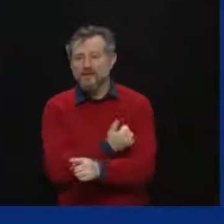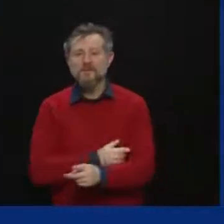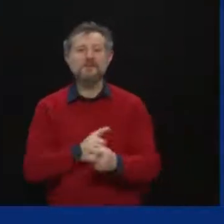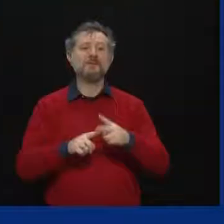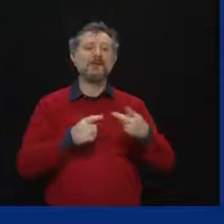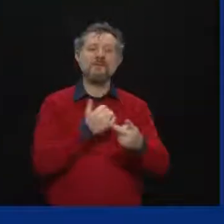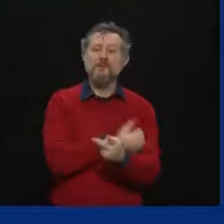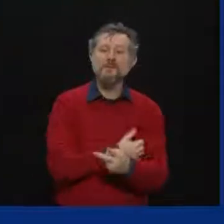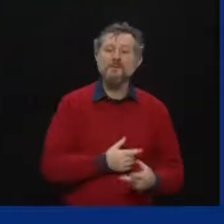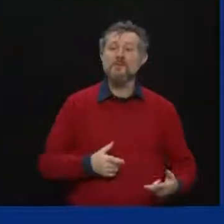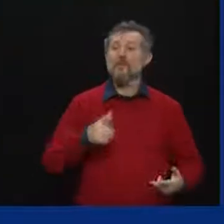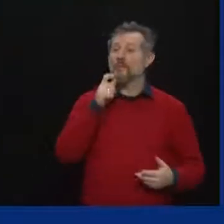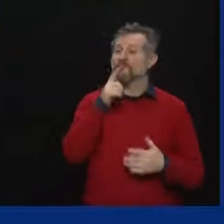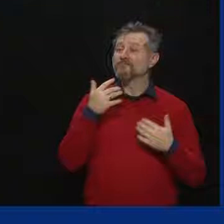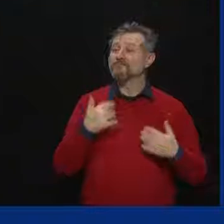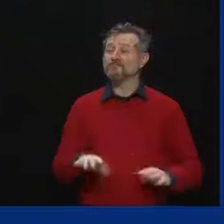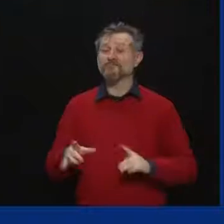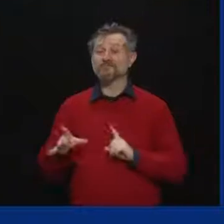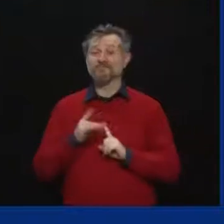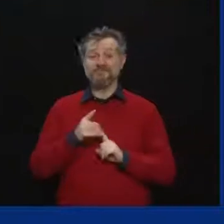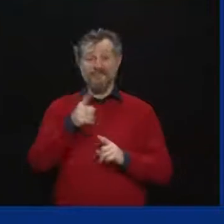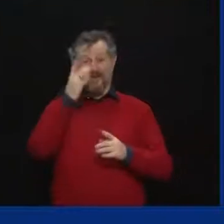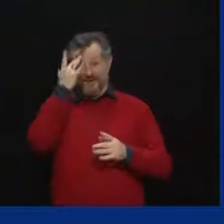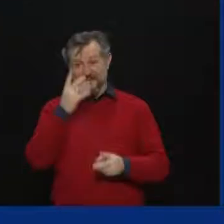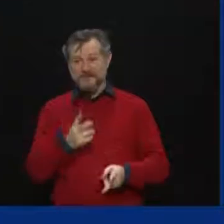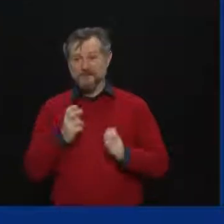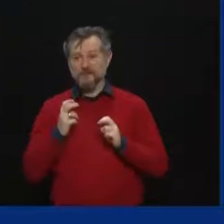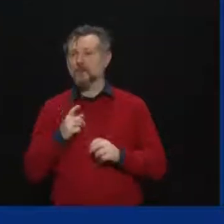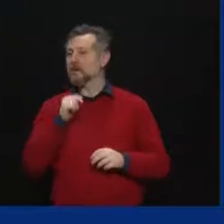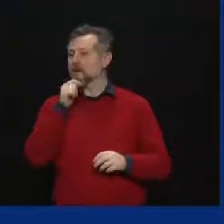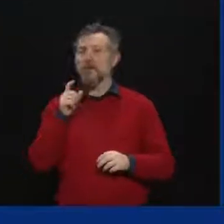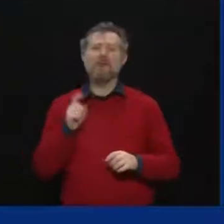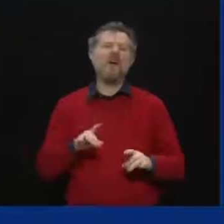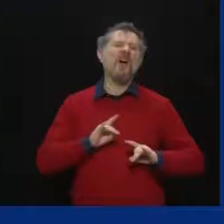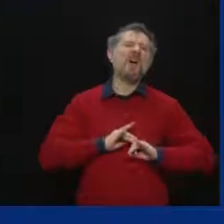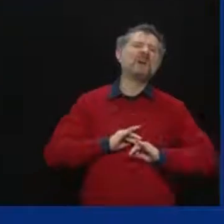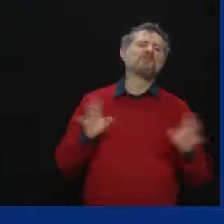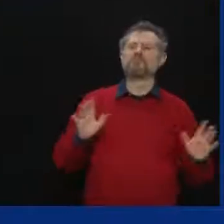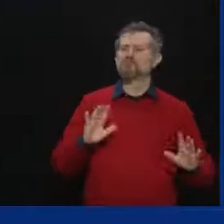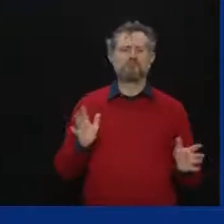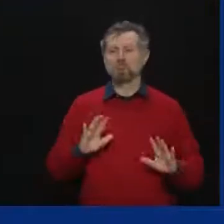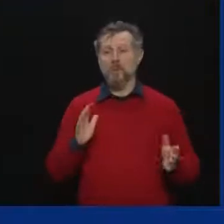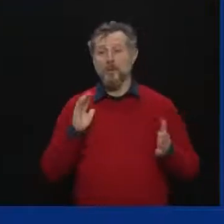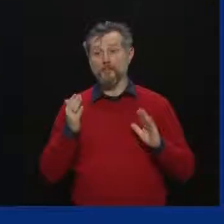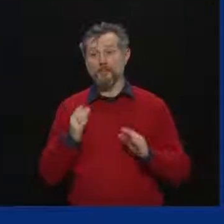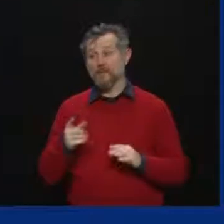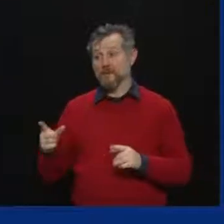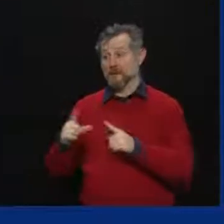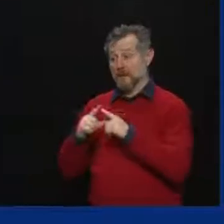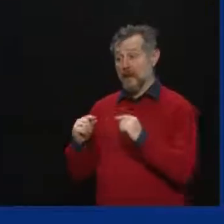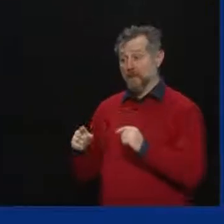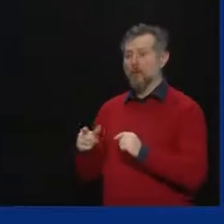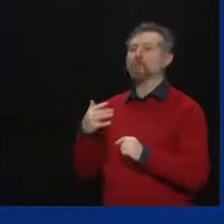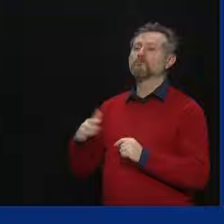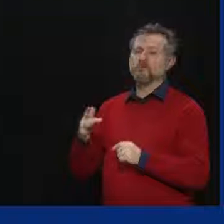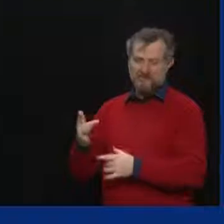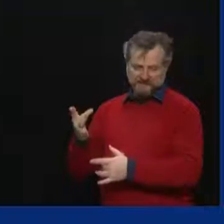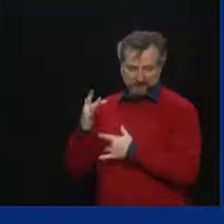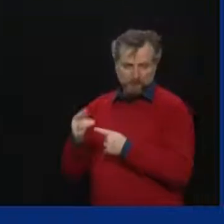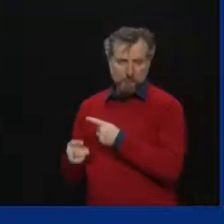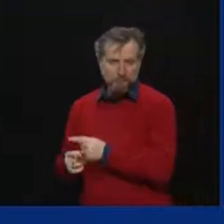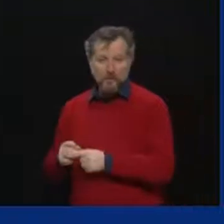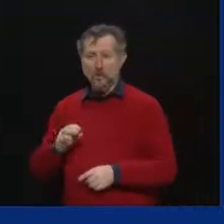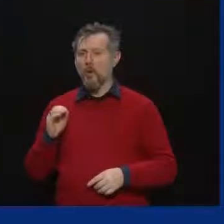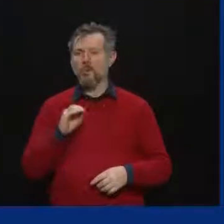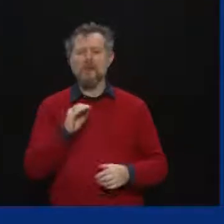at all with respect to Delta or even our early variants of this. So that's something just to keep in mind when we're just